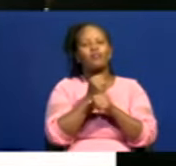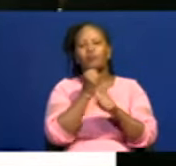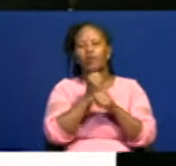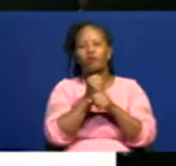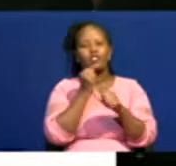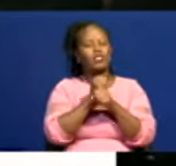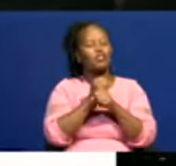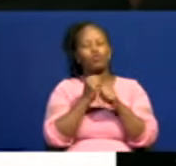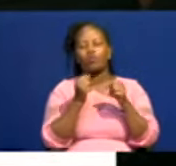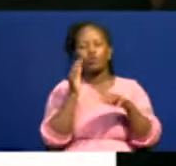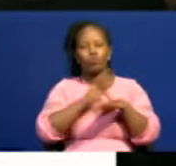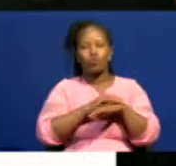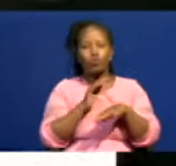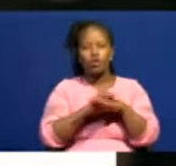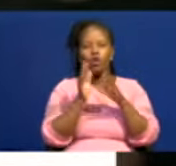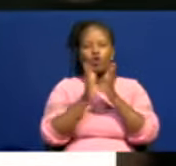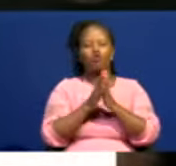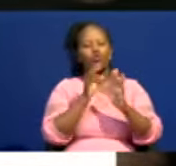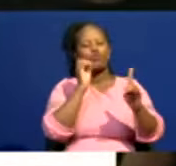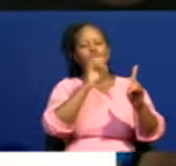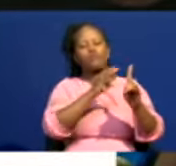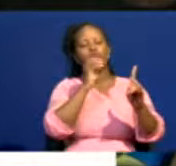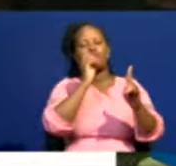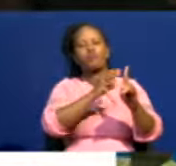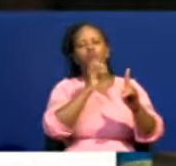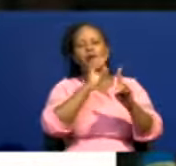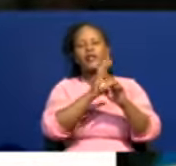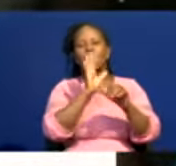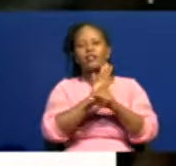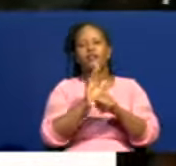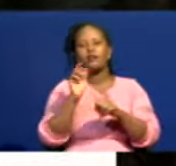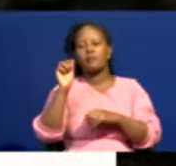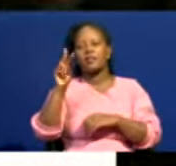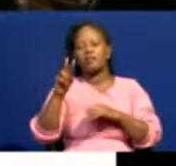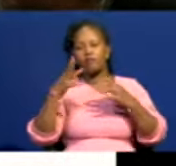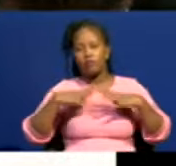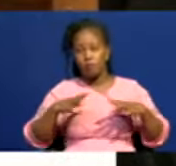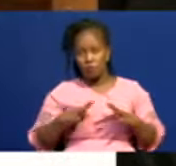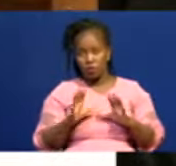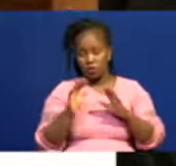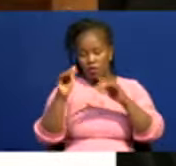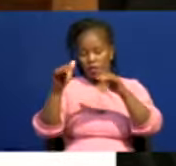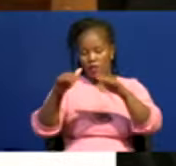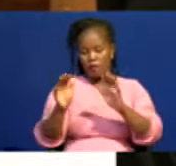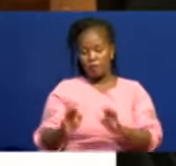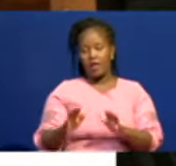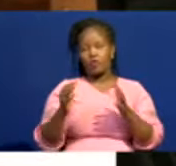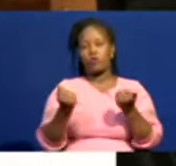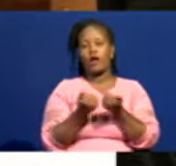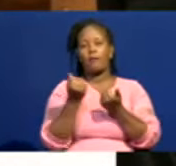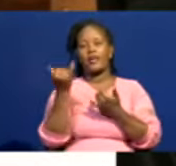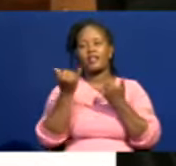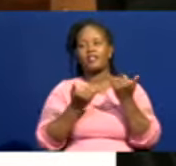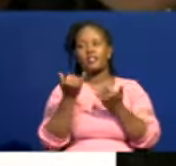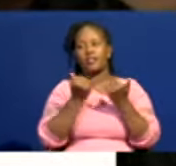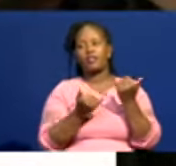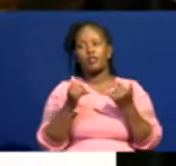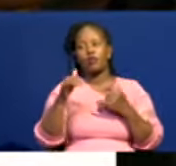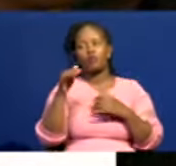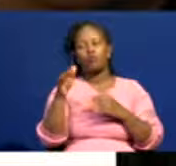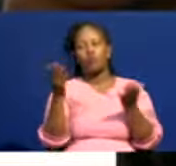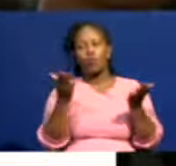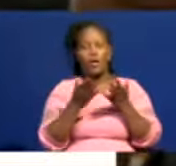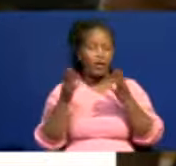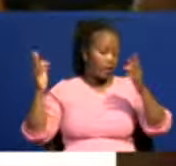and mentored many TV producers. His burial is expected to take place on Saturday, the 23rd of September, at his home in Kilimani,